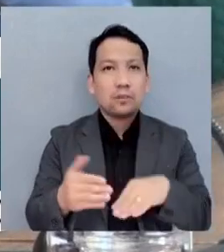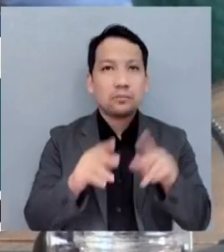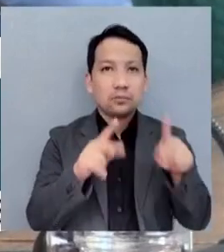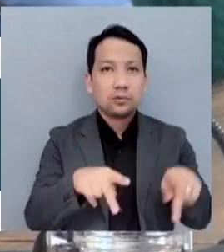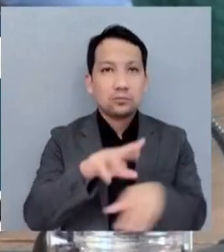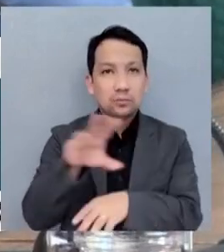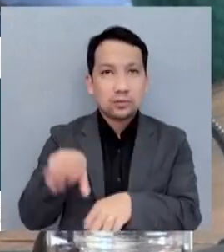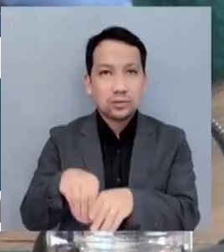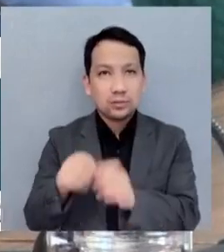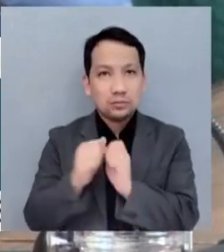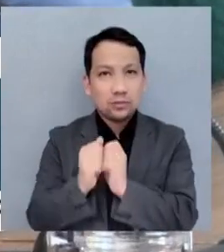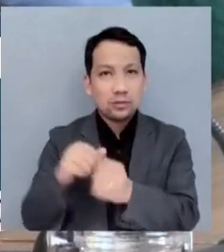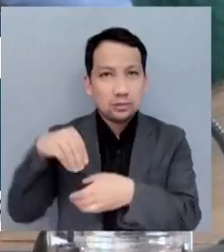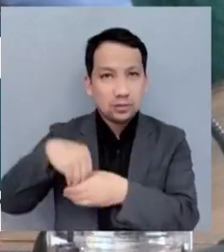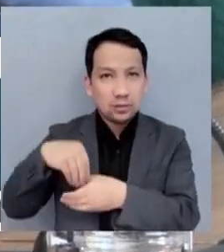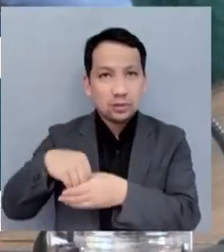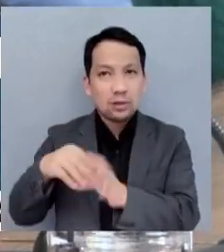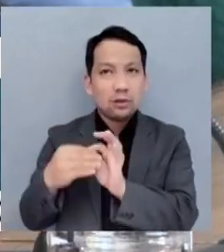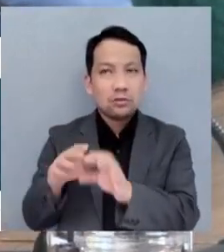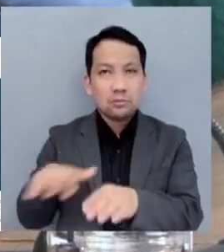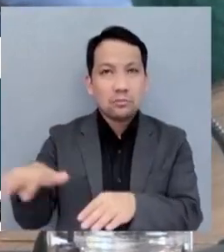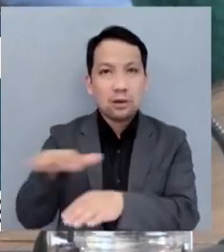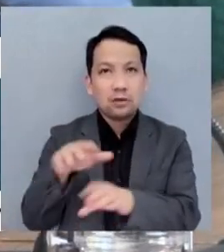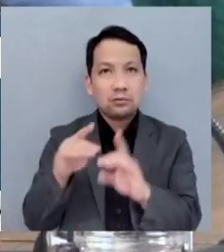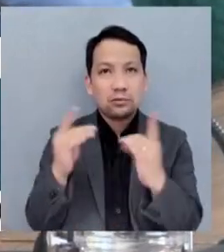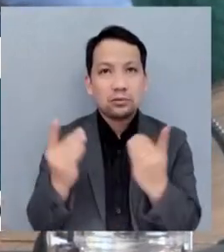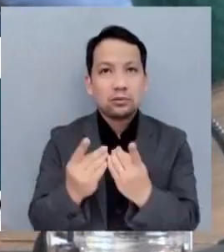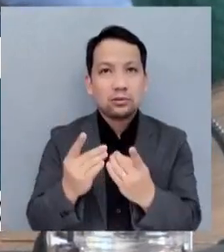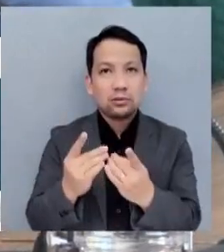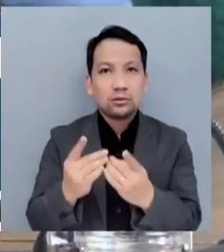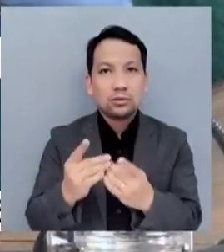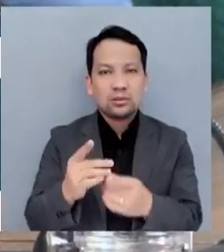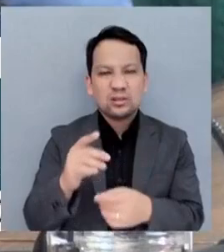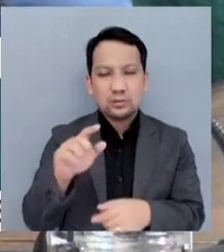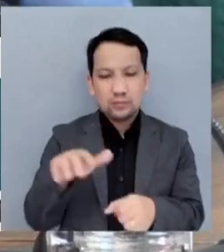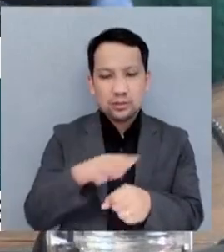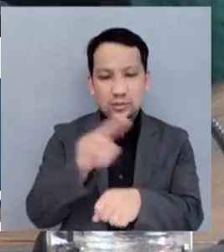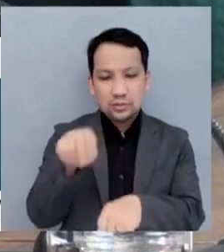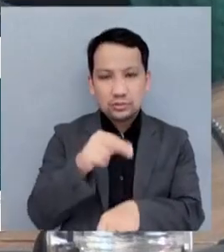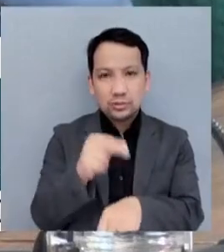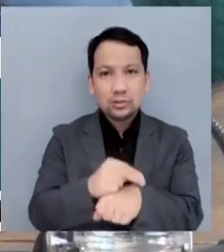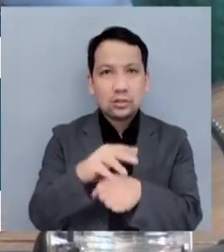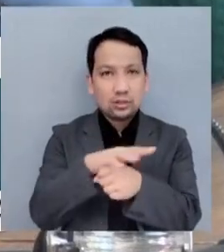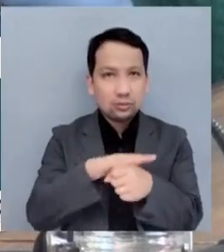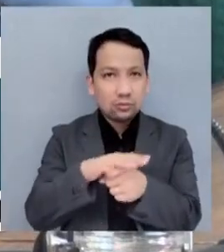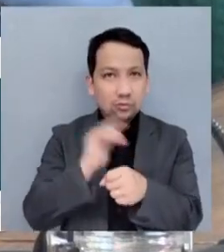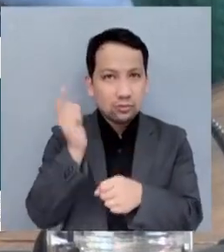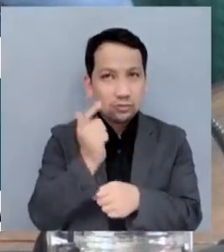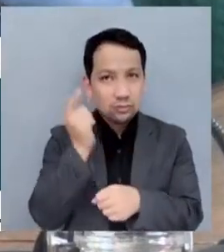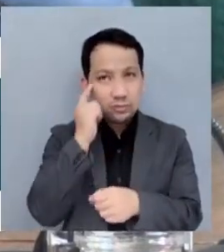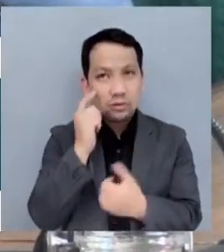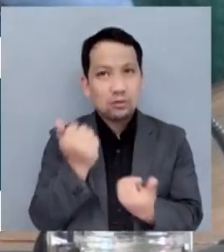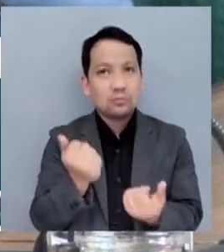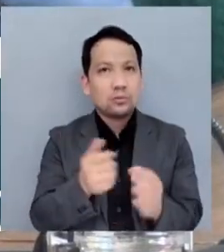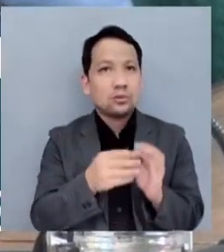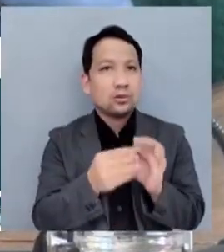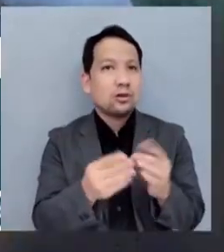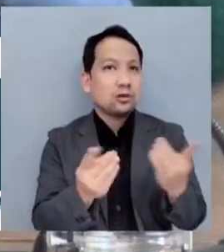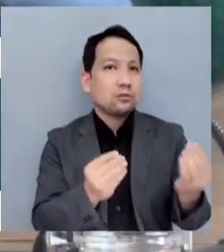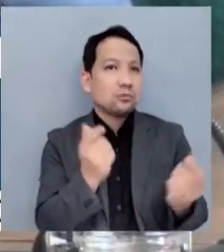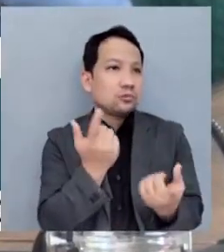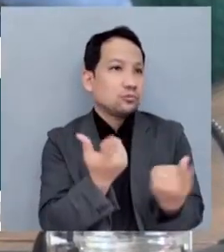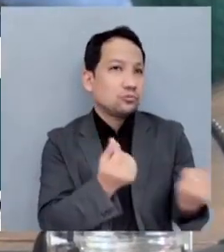din ng mga ahensya ng national at local government kung paano gumawa ng